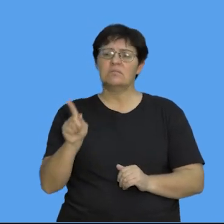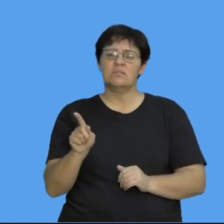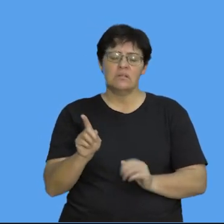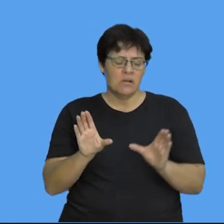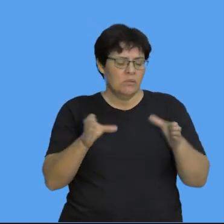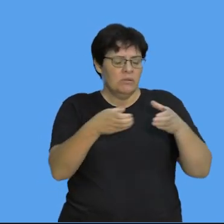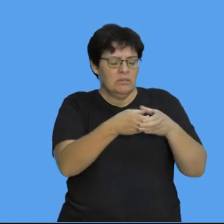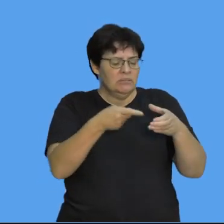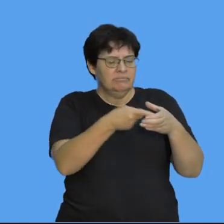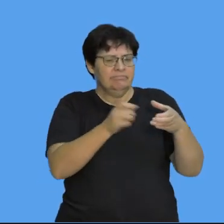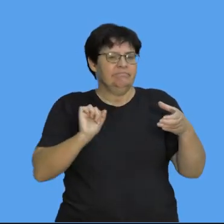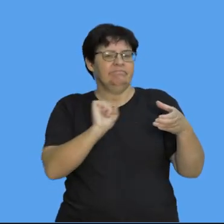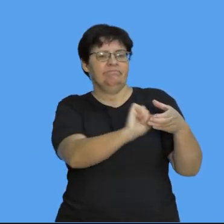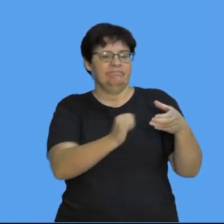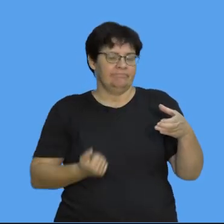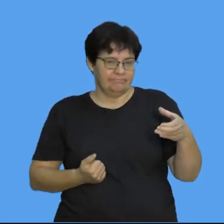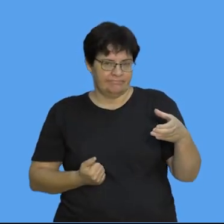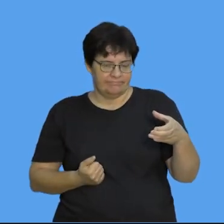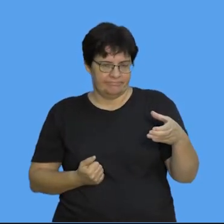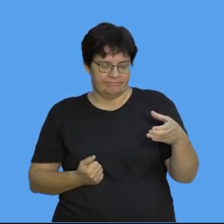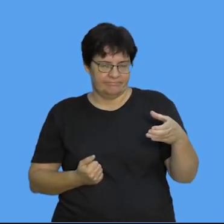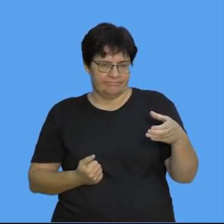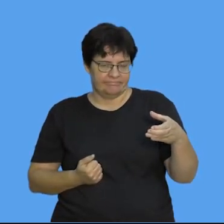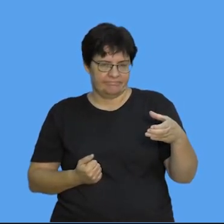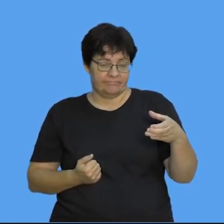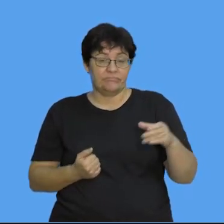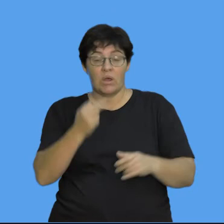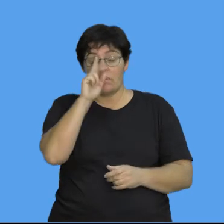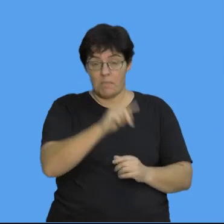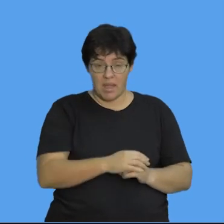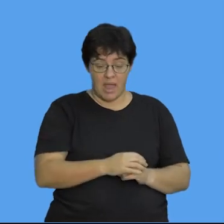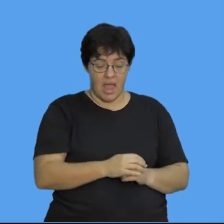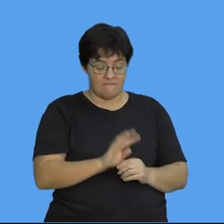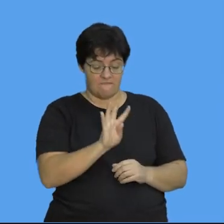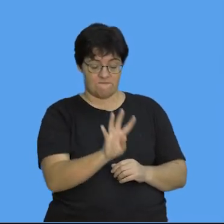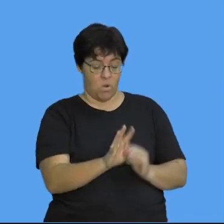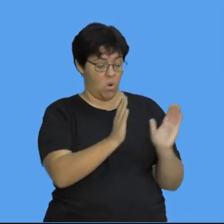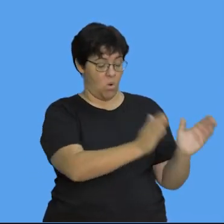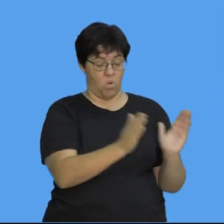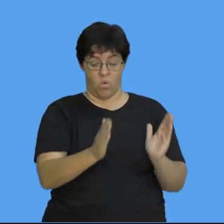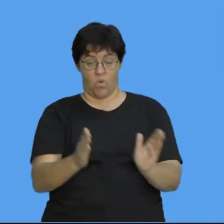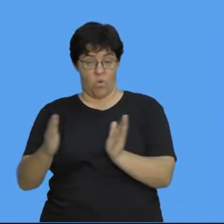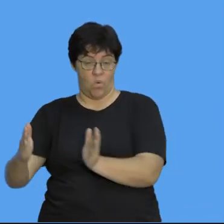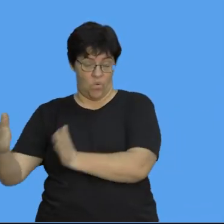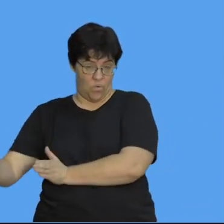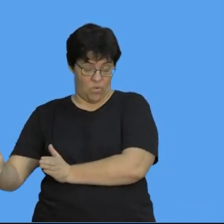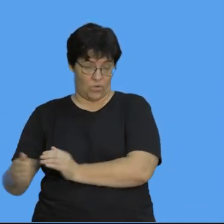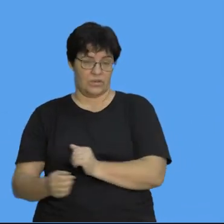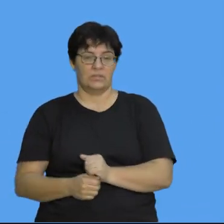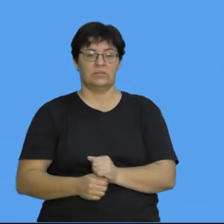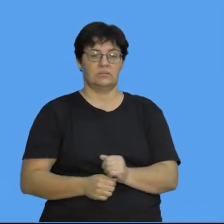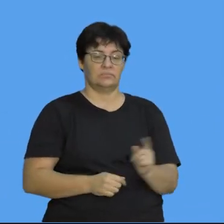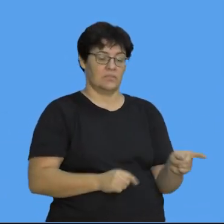to which plant group? Now remember, I said to you there were 4 different kinds of plant groups: